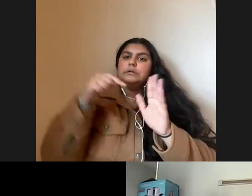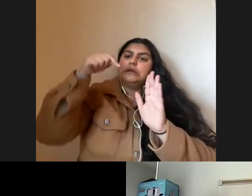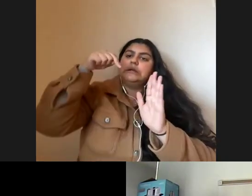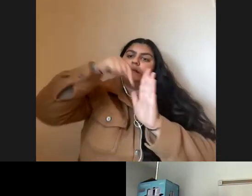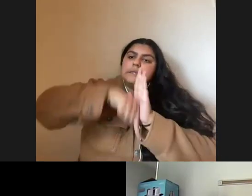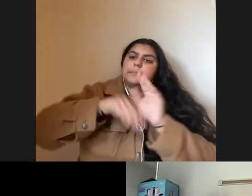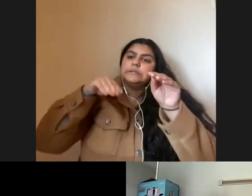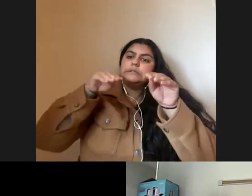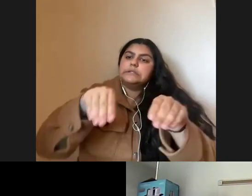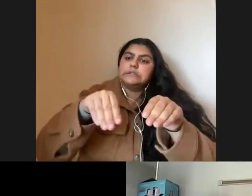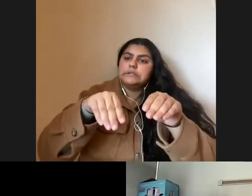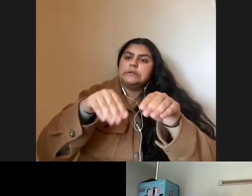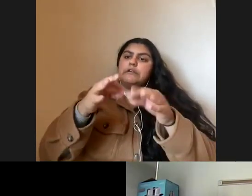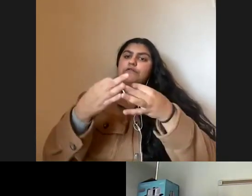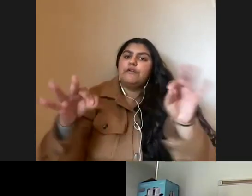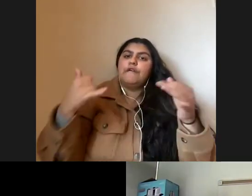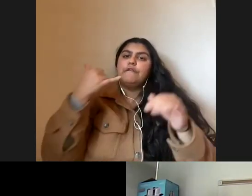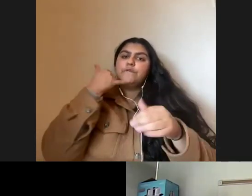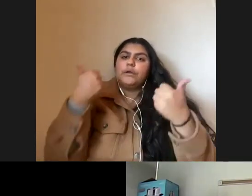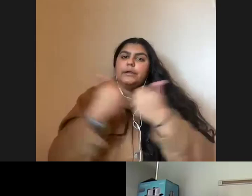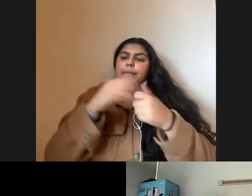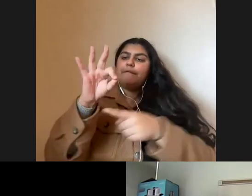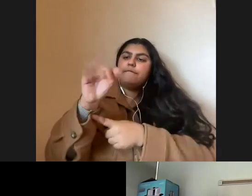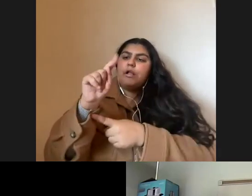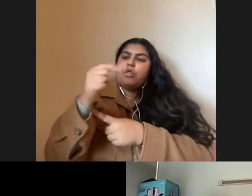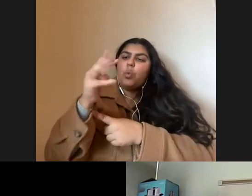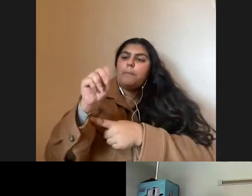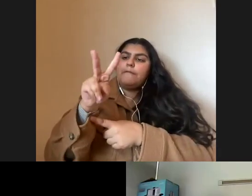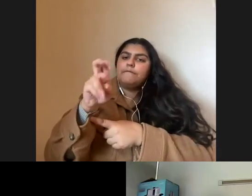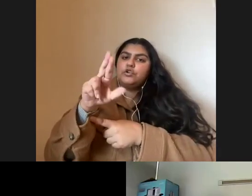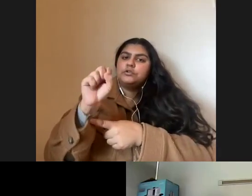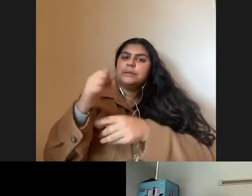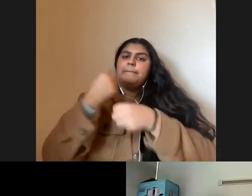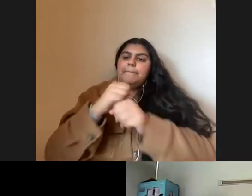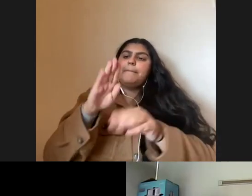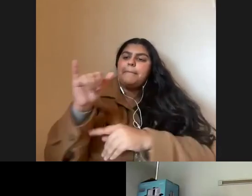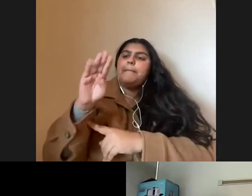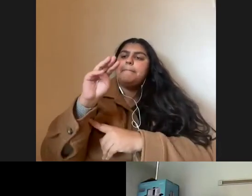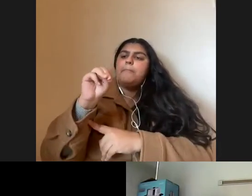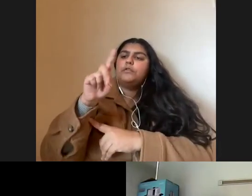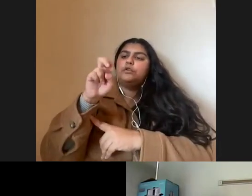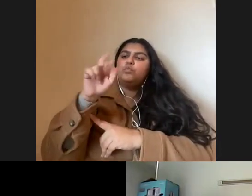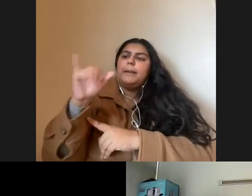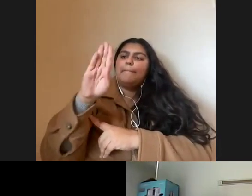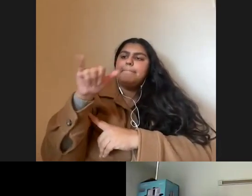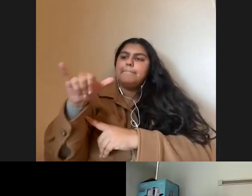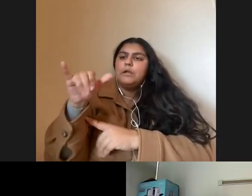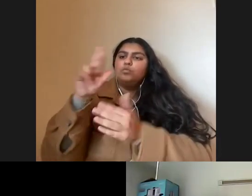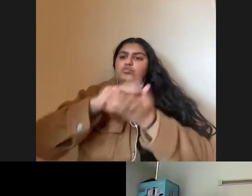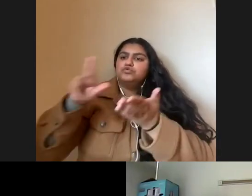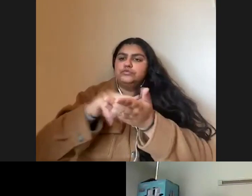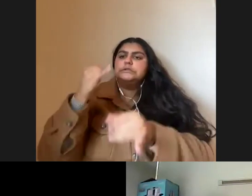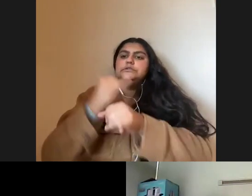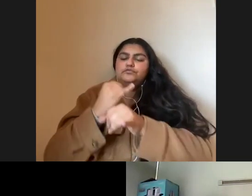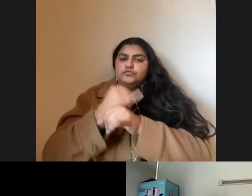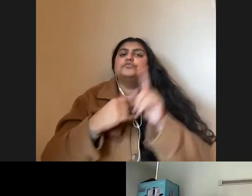free phone game called Fathomverse. It's created by the Monterey Bay Aquarium Research Institute. It's so cool. You get a demo